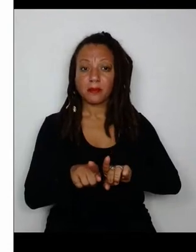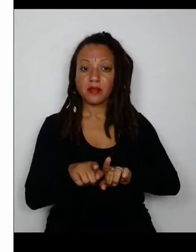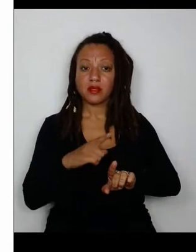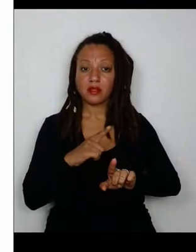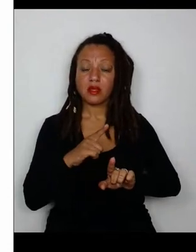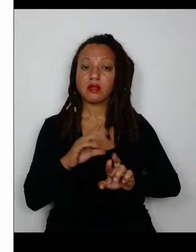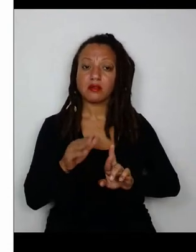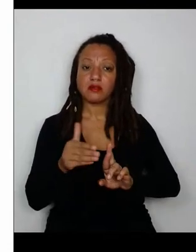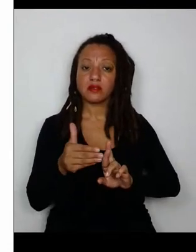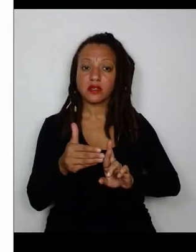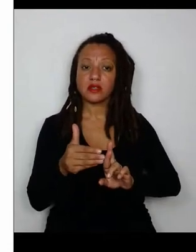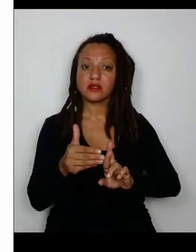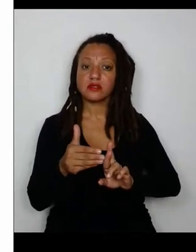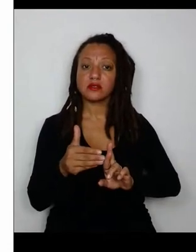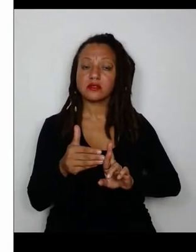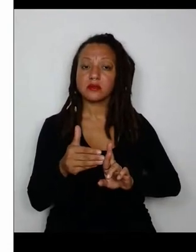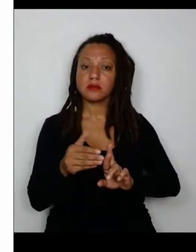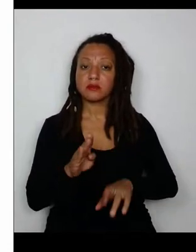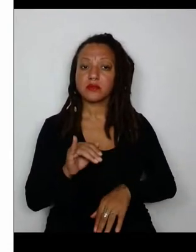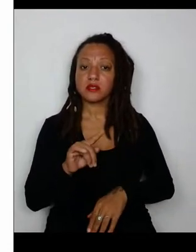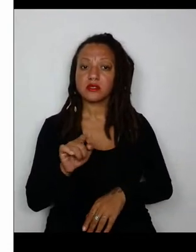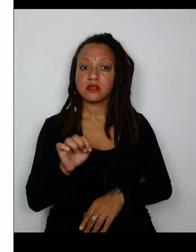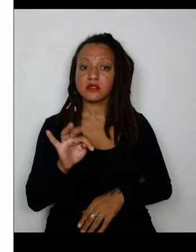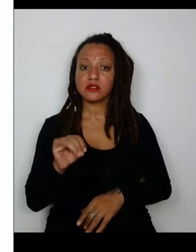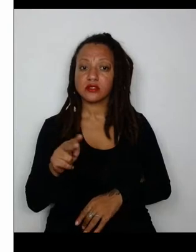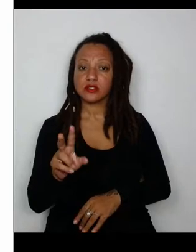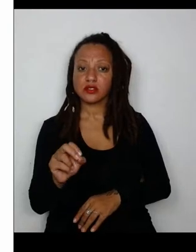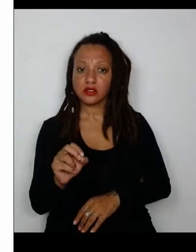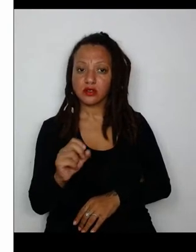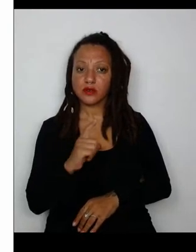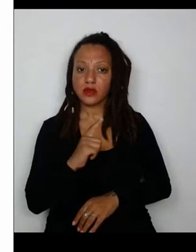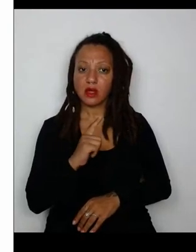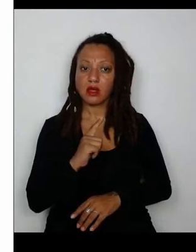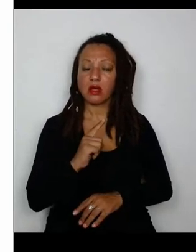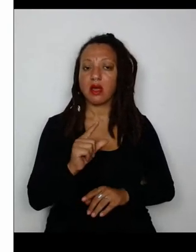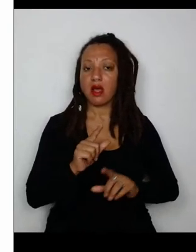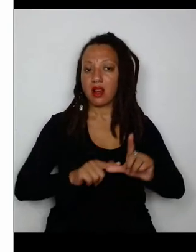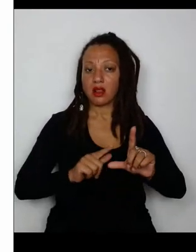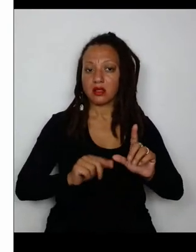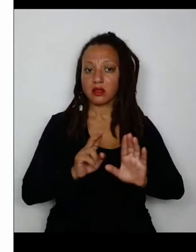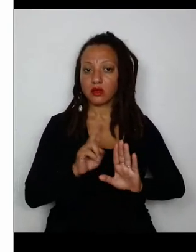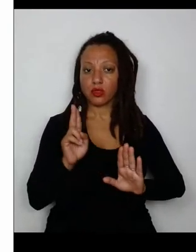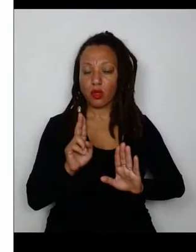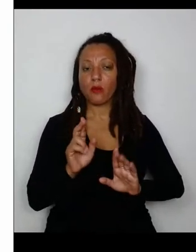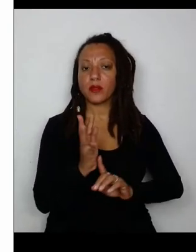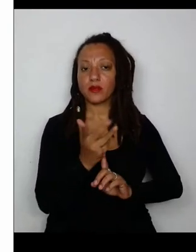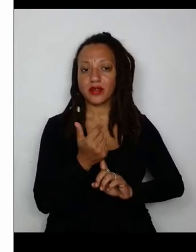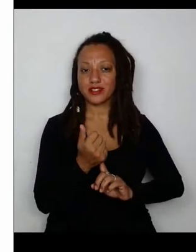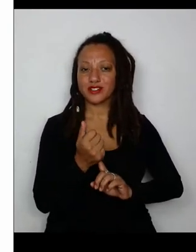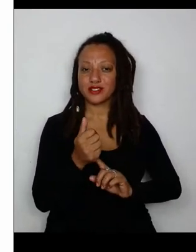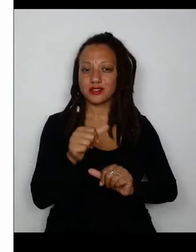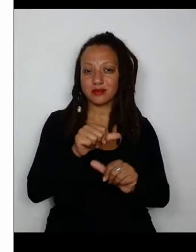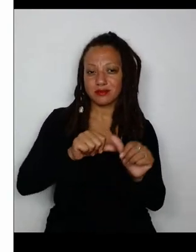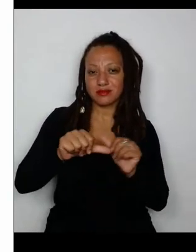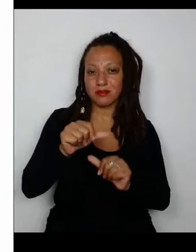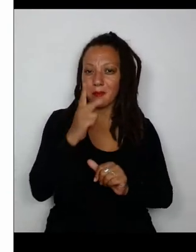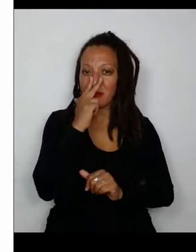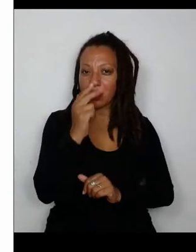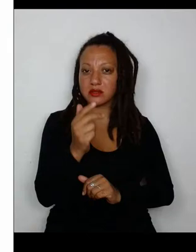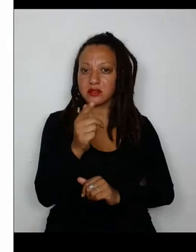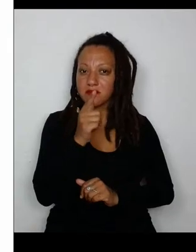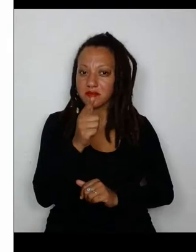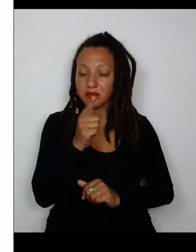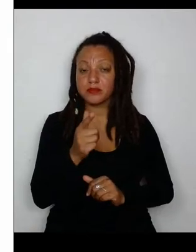gogan's initials a phallic pawn to the feminine bloom which is the other portraits